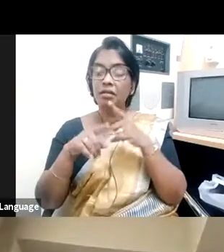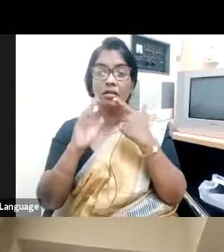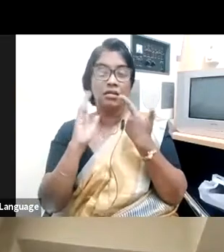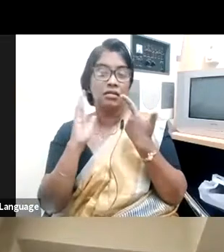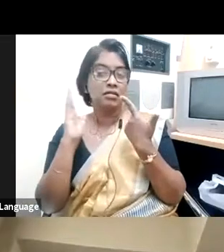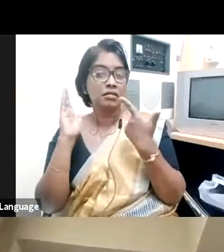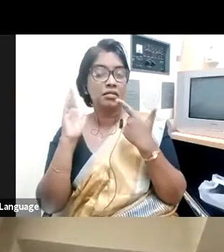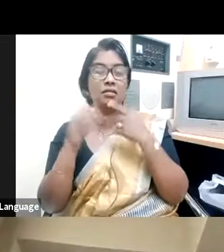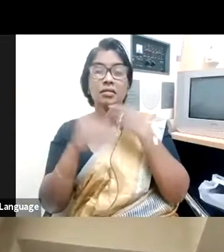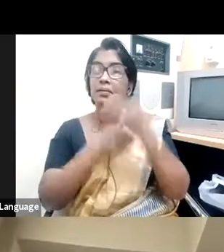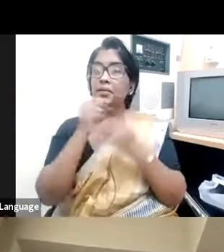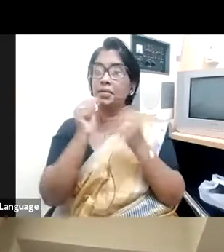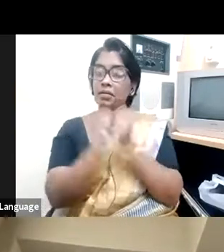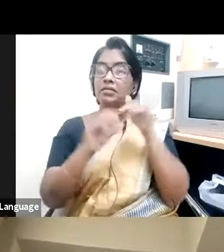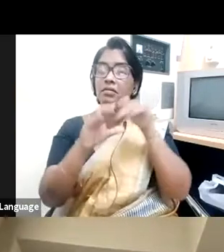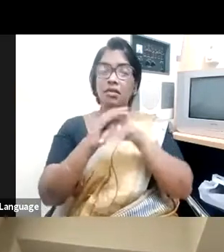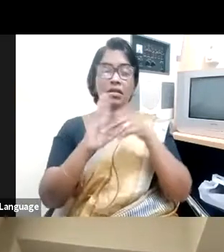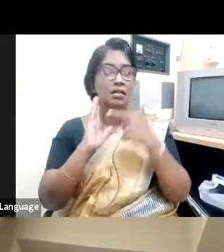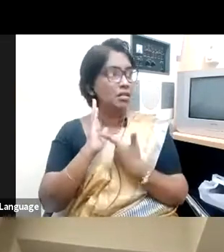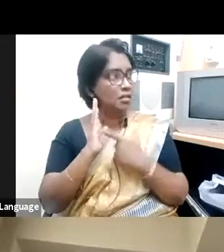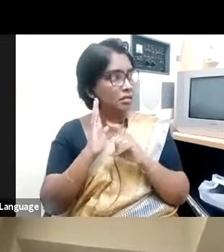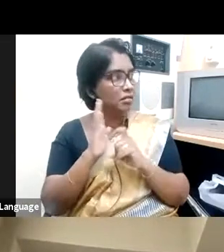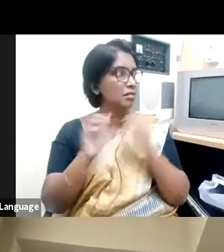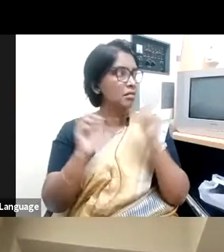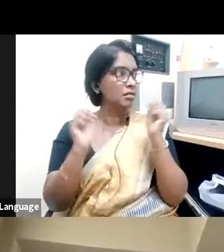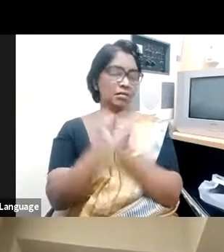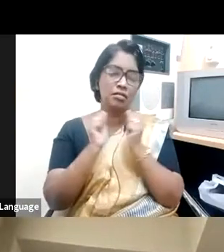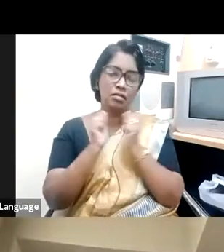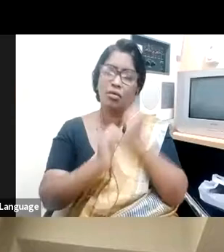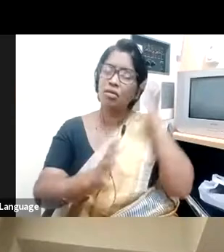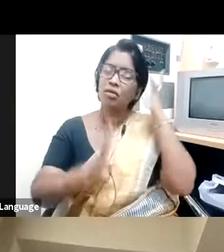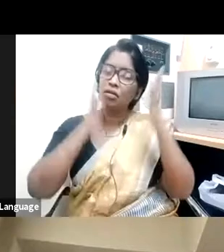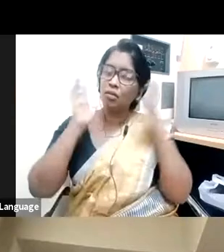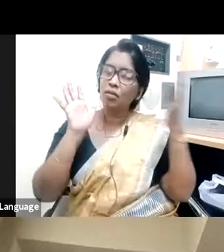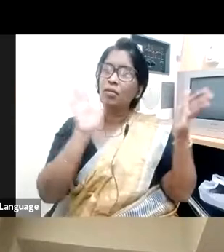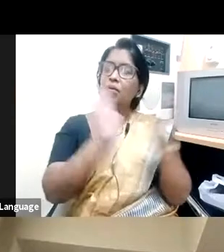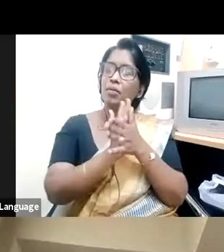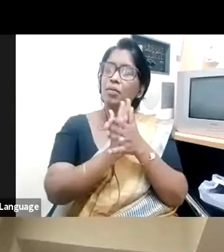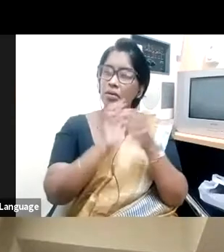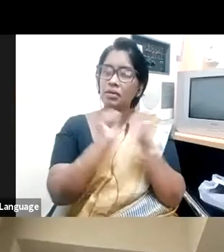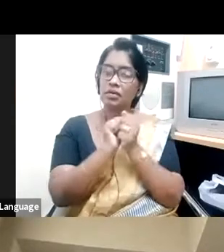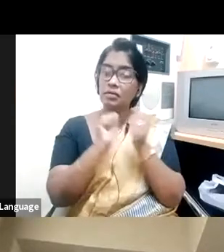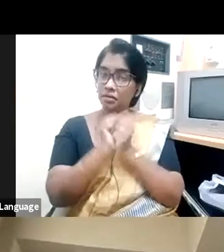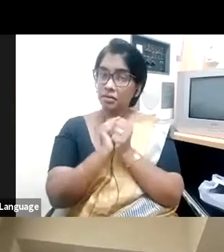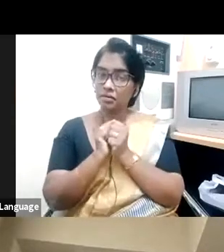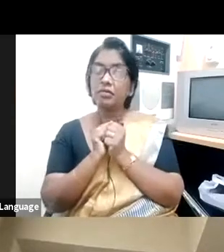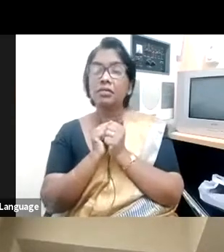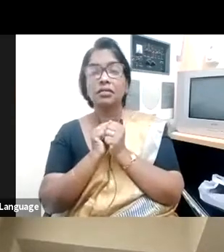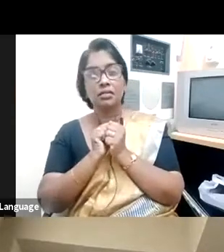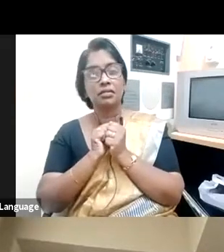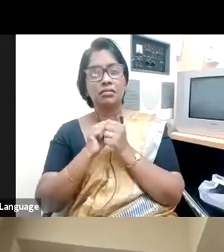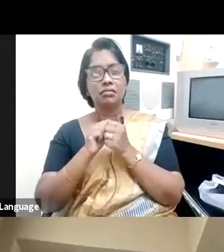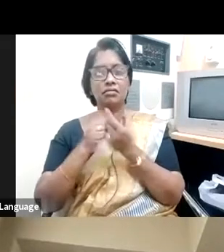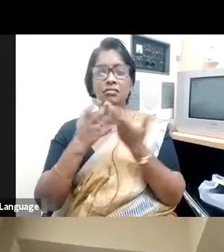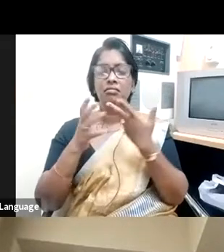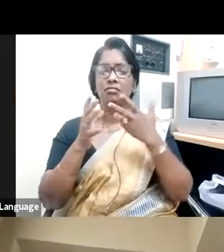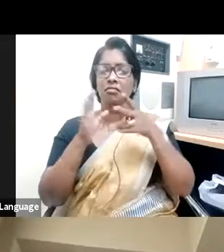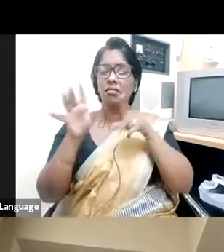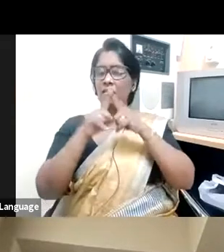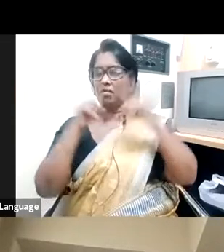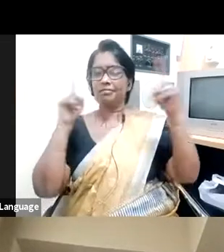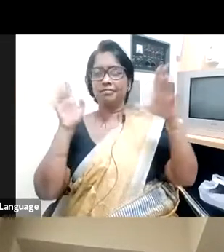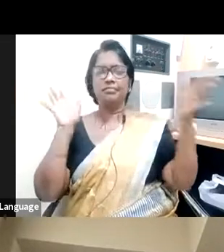to shrink this world, bridge that digital divide, and make the world available at the, at